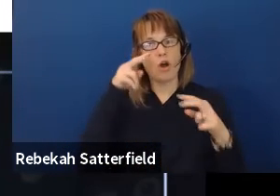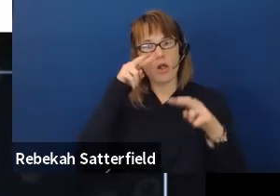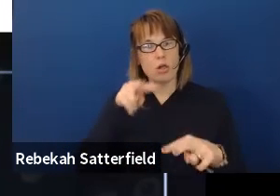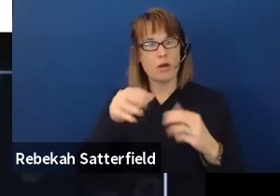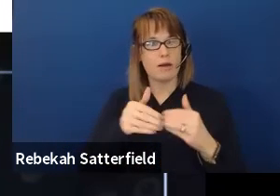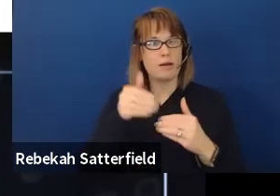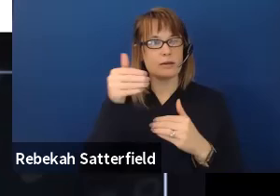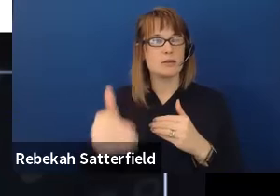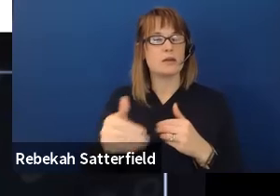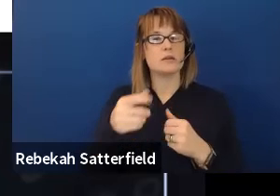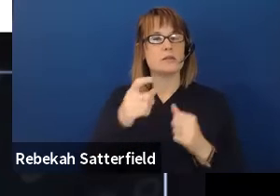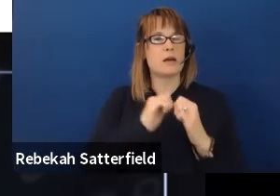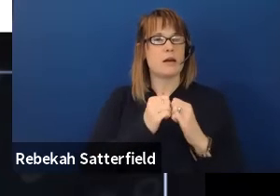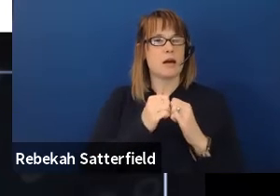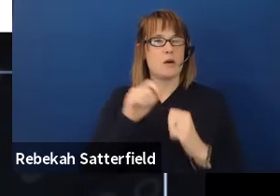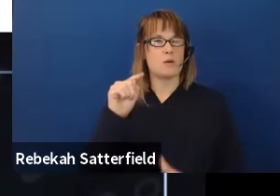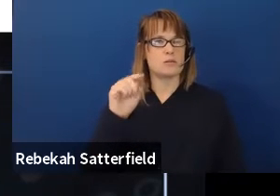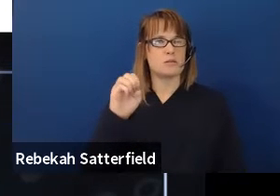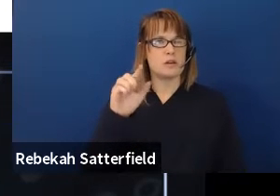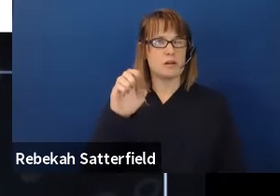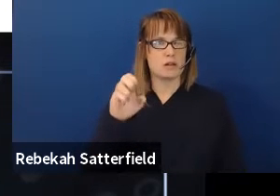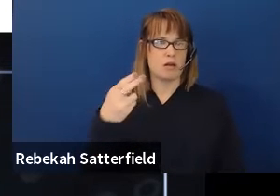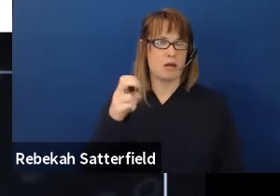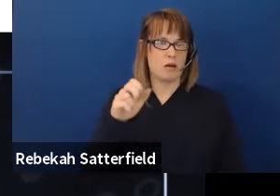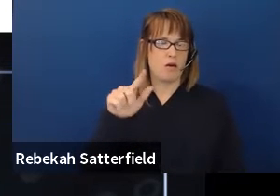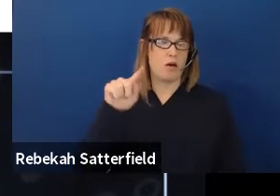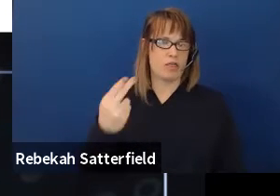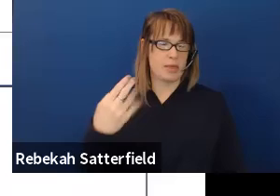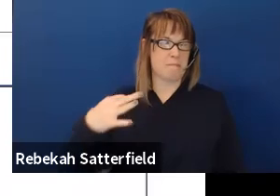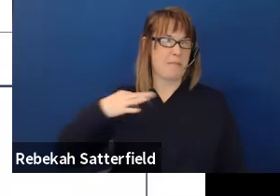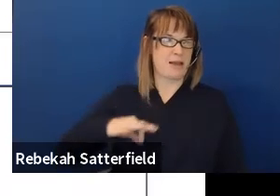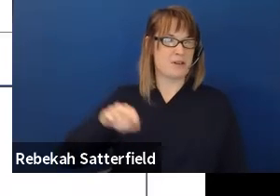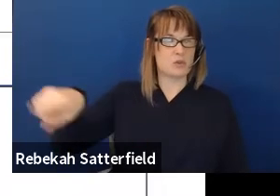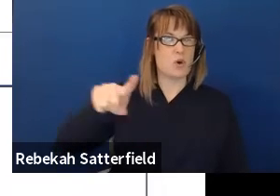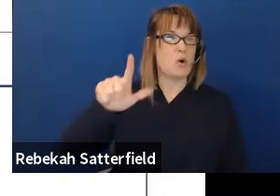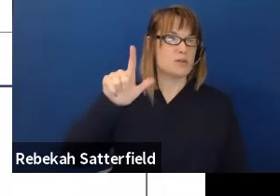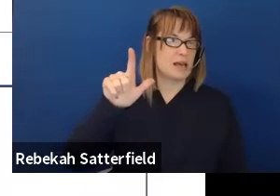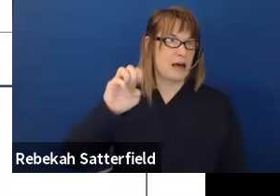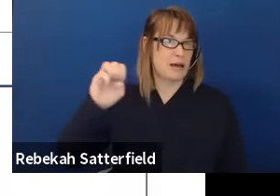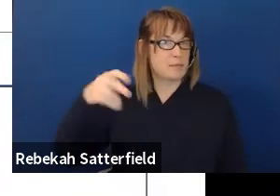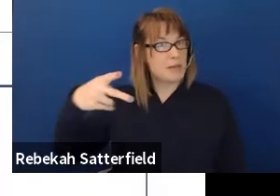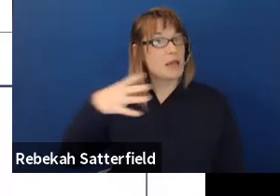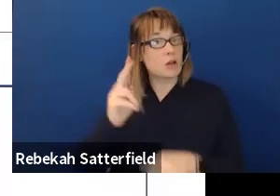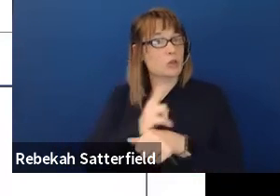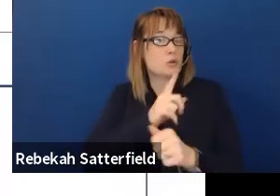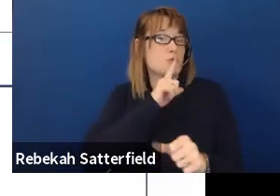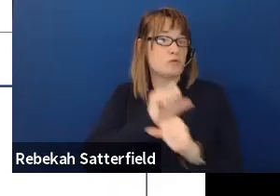next is how telehealth benefits the LEP patient and using real life client examples.